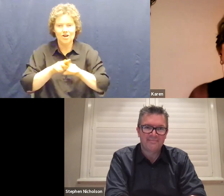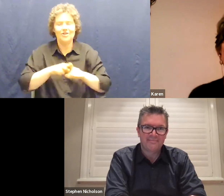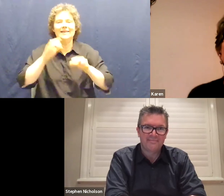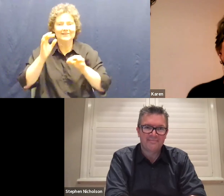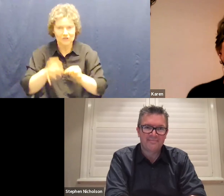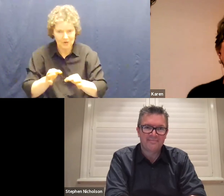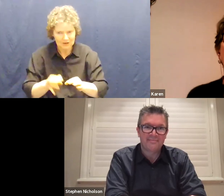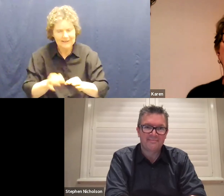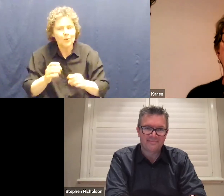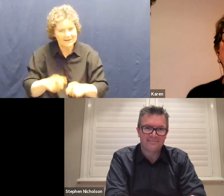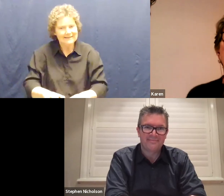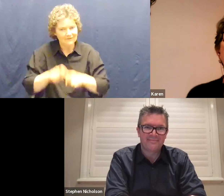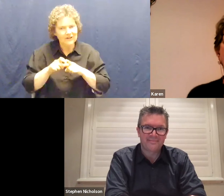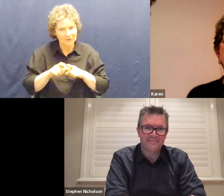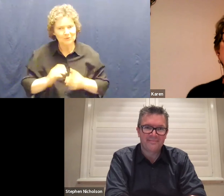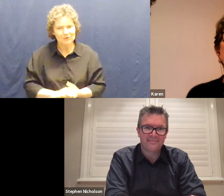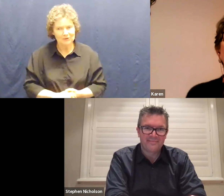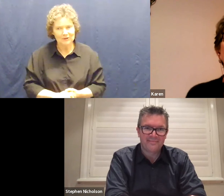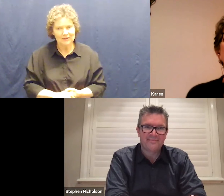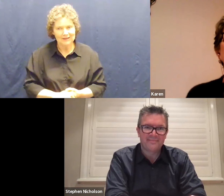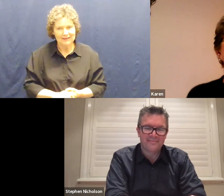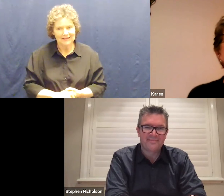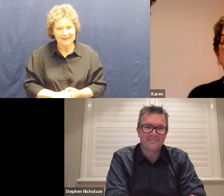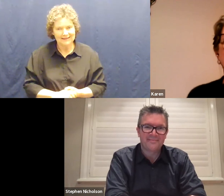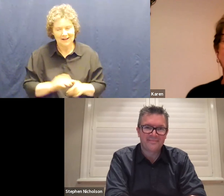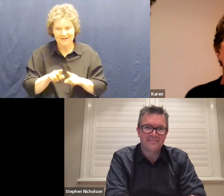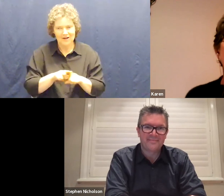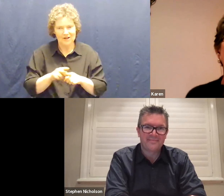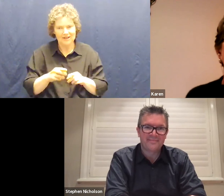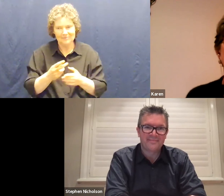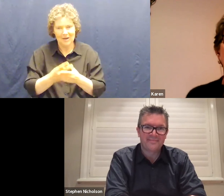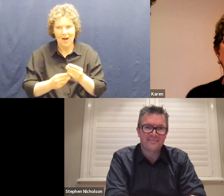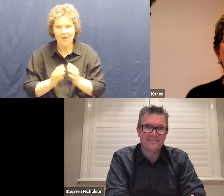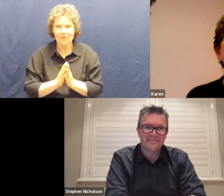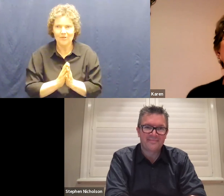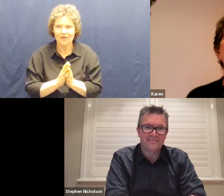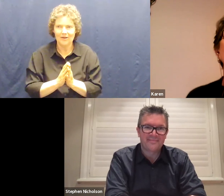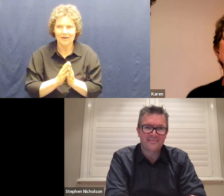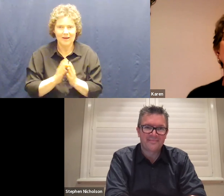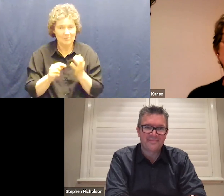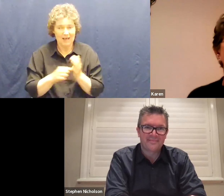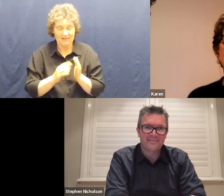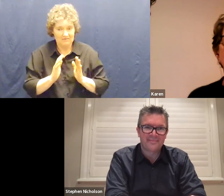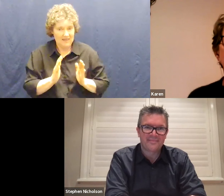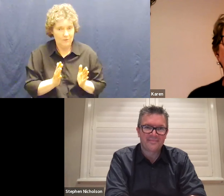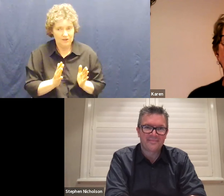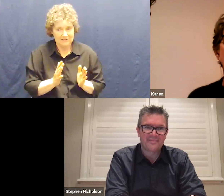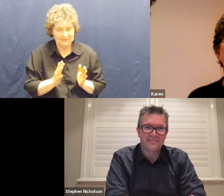difficult. But that was the only negative. Everything else was a